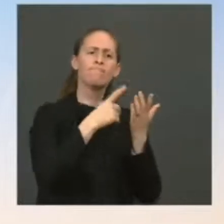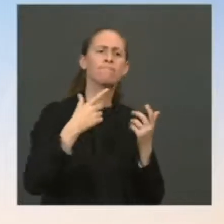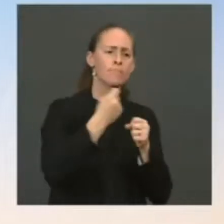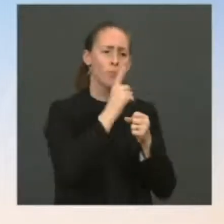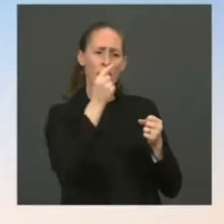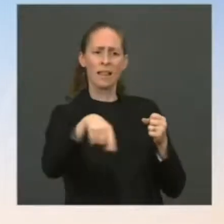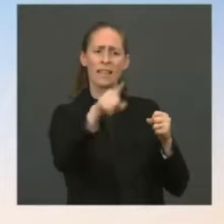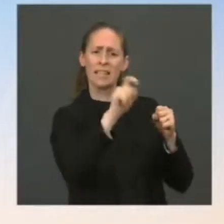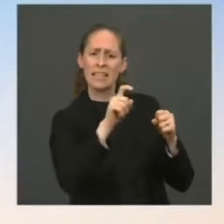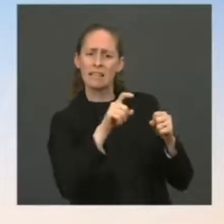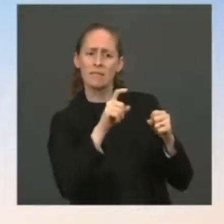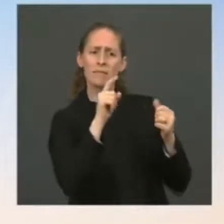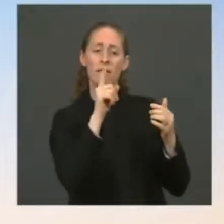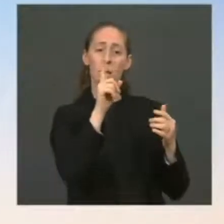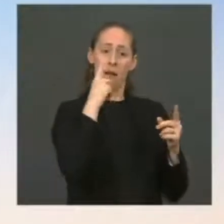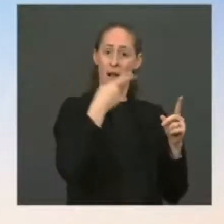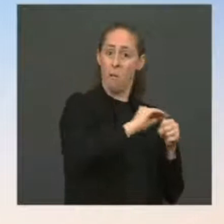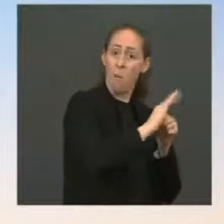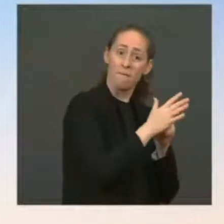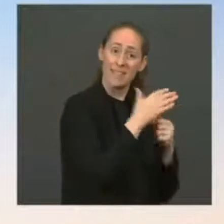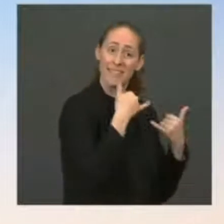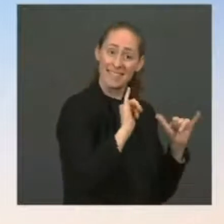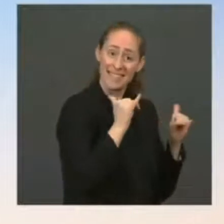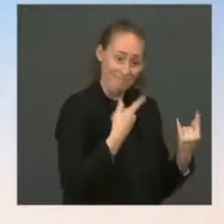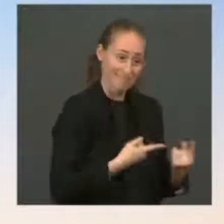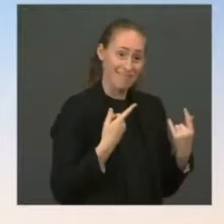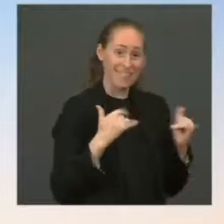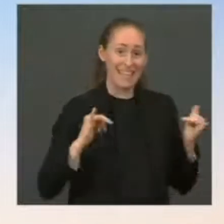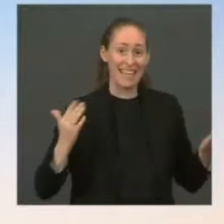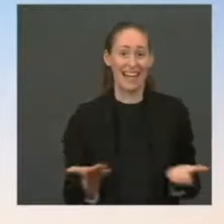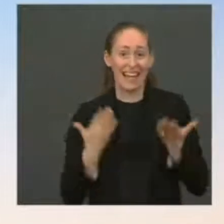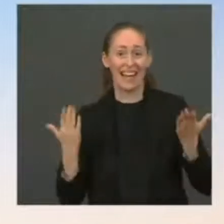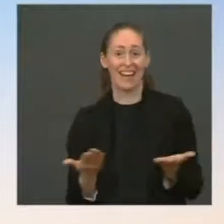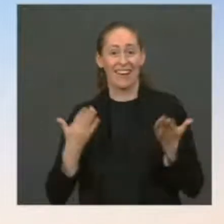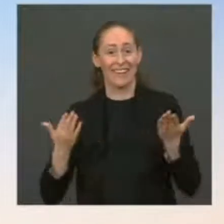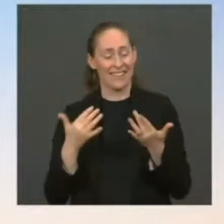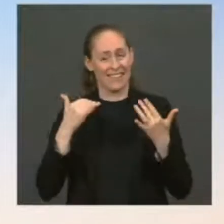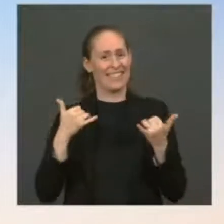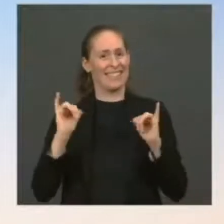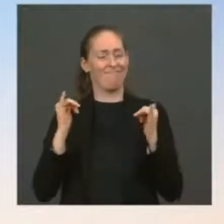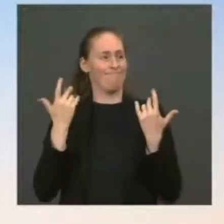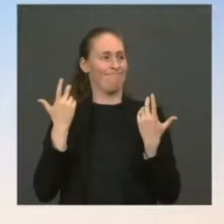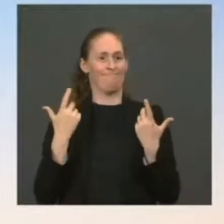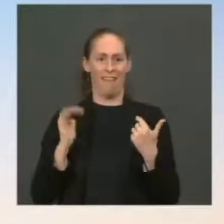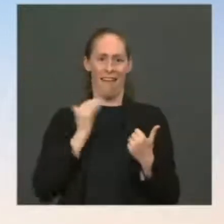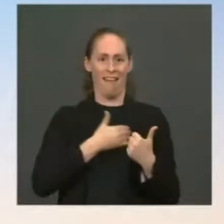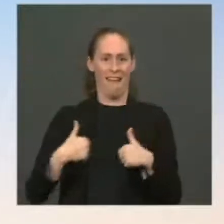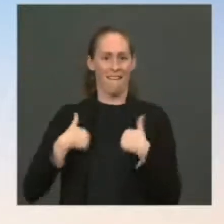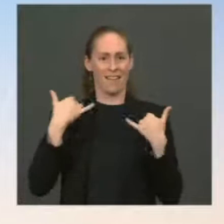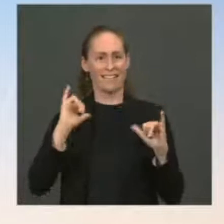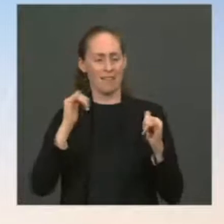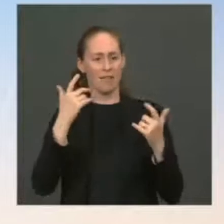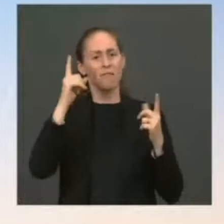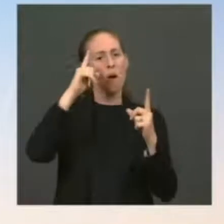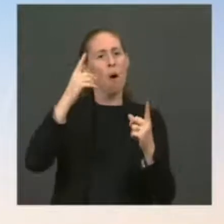mention COVID, but that continues to be on front and center on the minds of the American people. People want to return back to a version